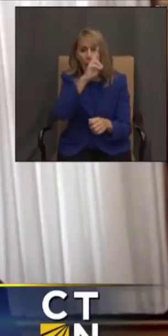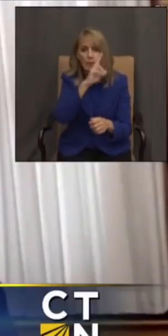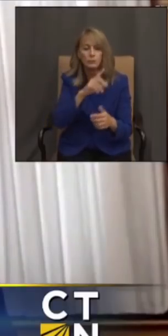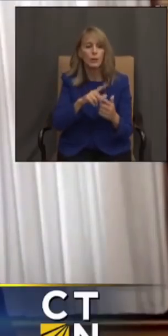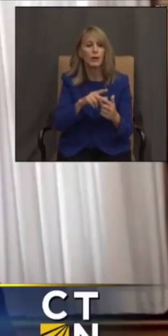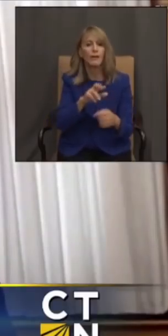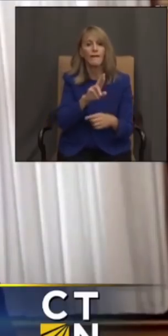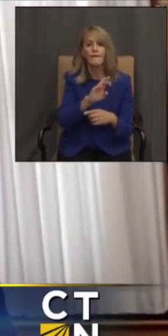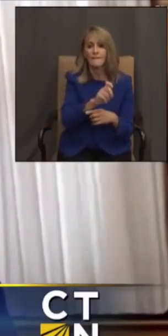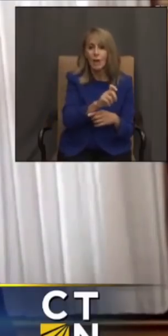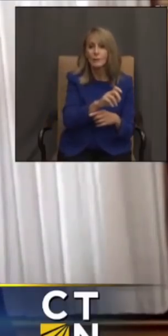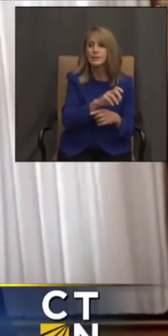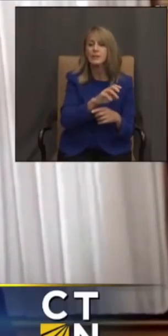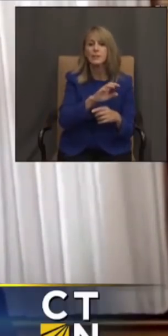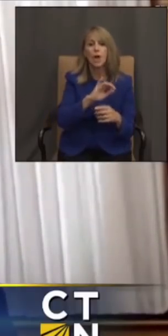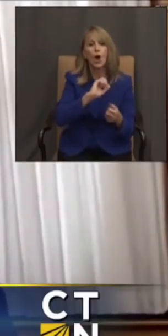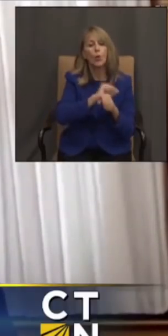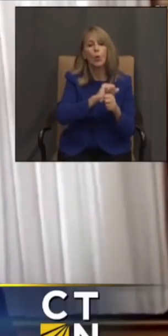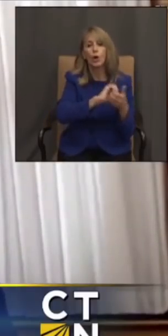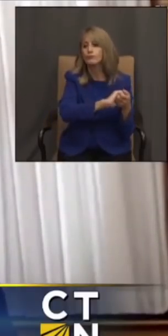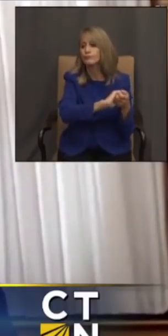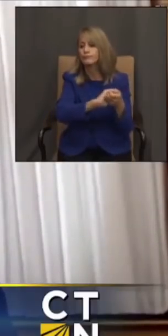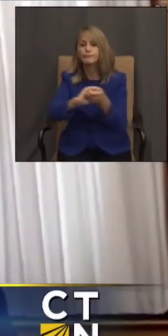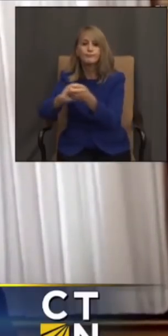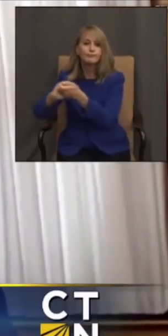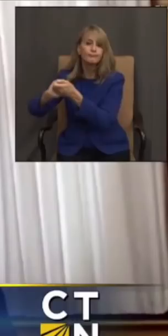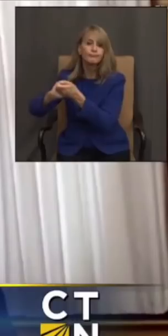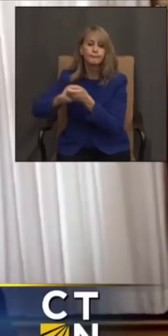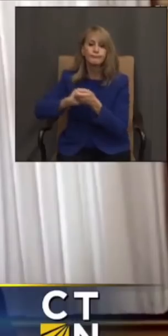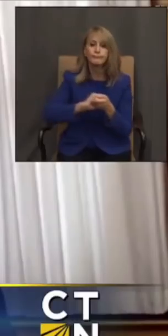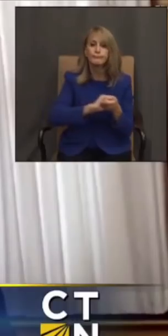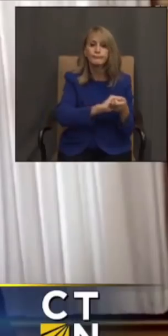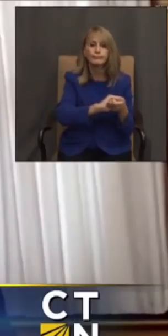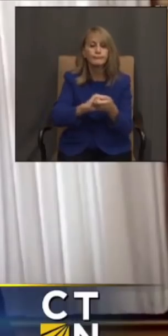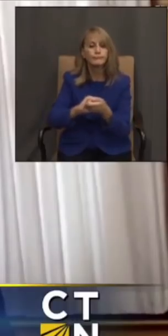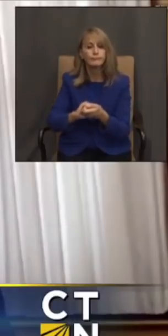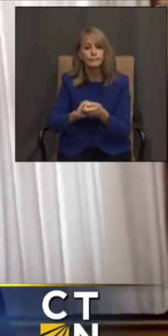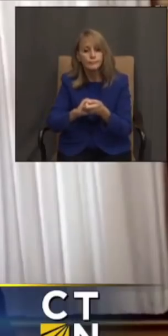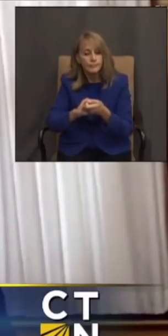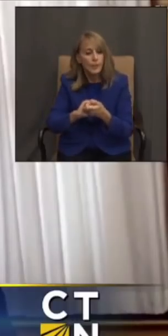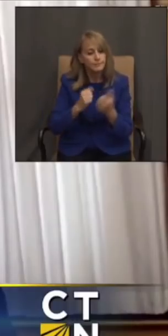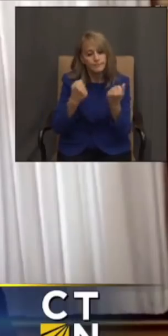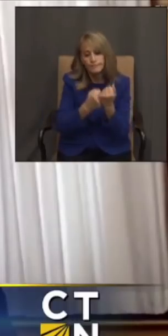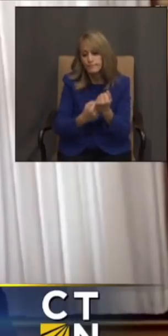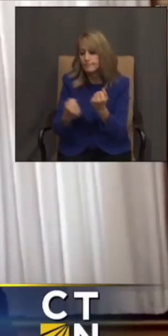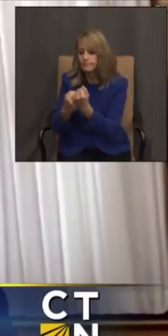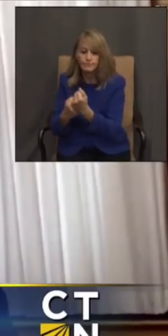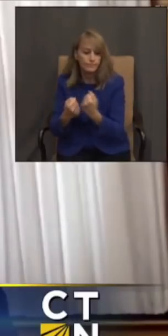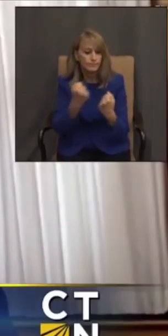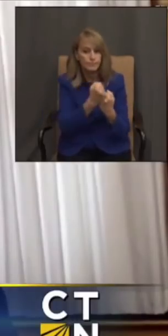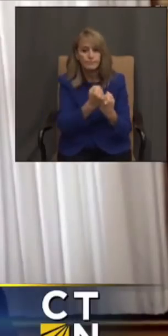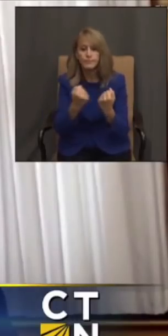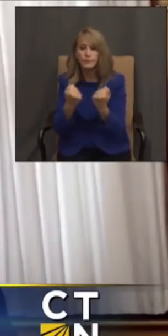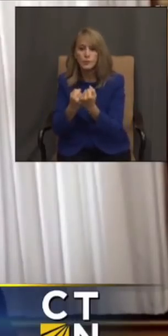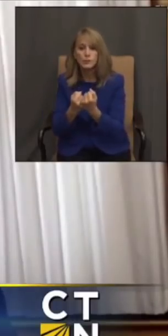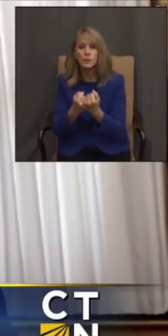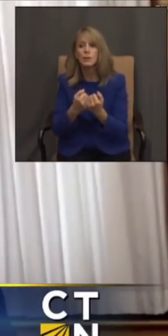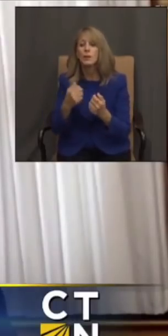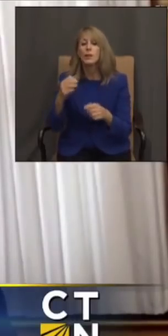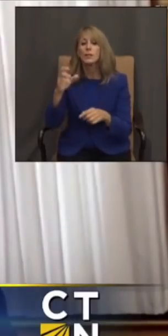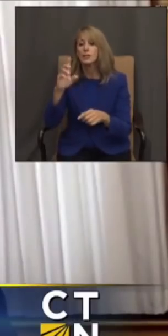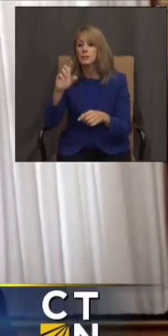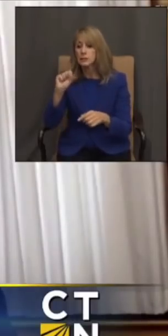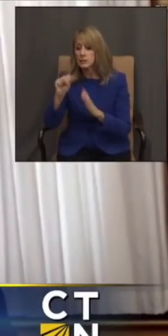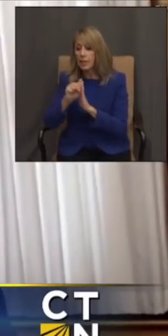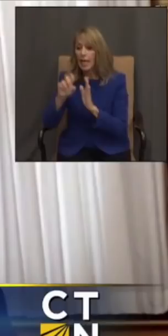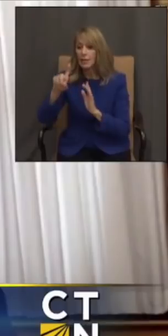pharmacies, and our federally qualified health centers, where it's teamwork in each of these communities with support from the State Department of Public Health, where we're bringing